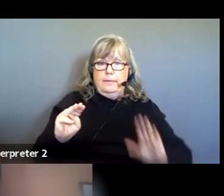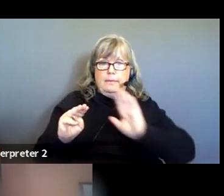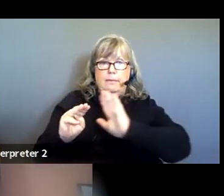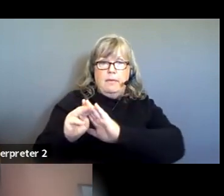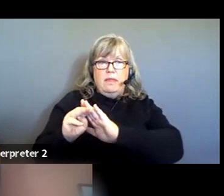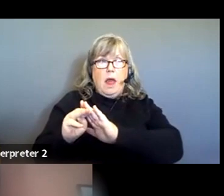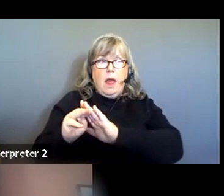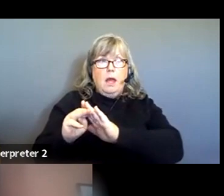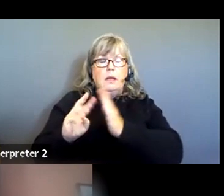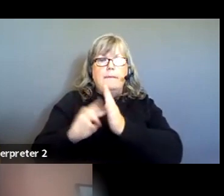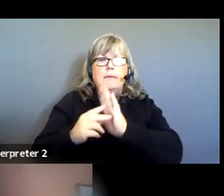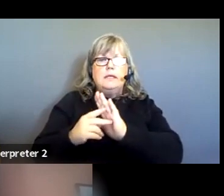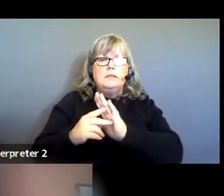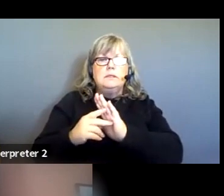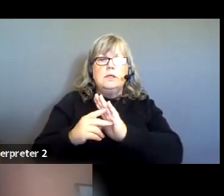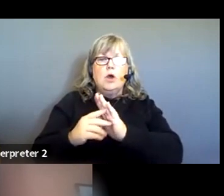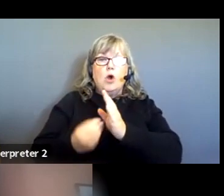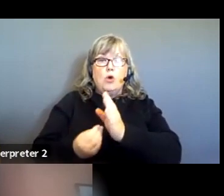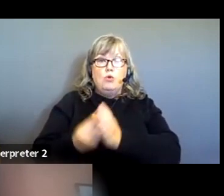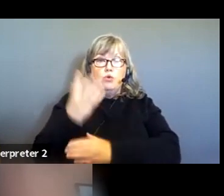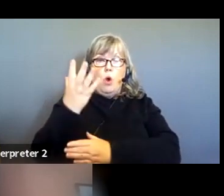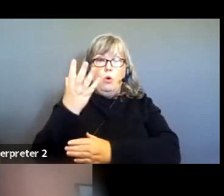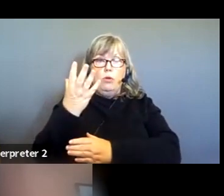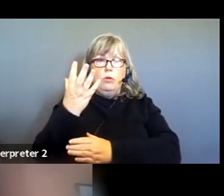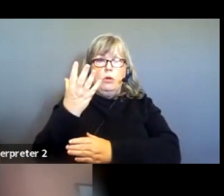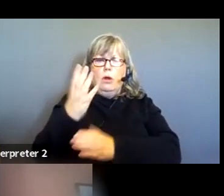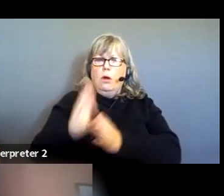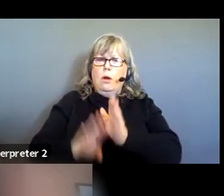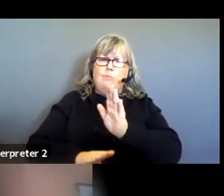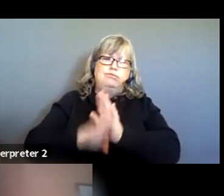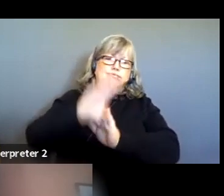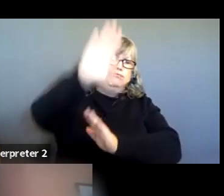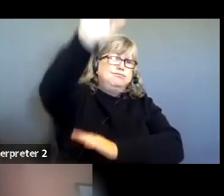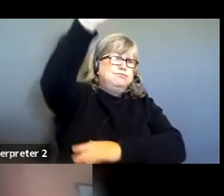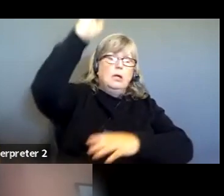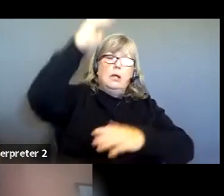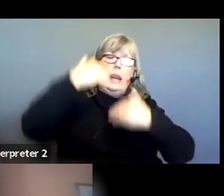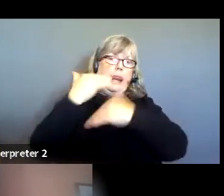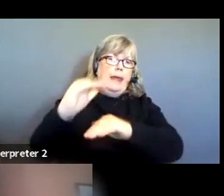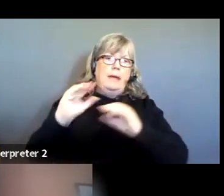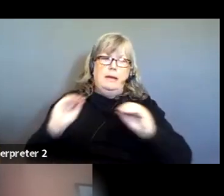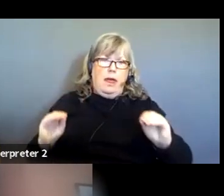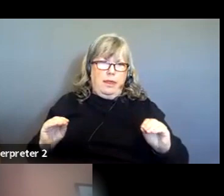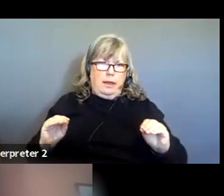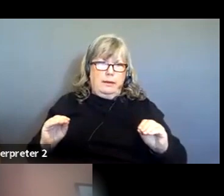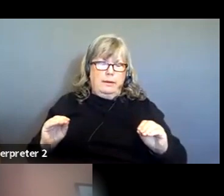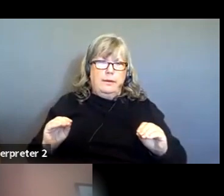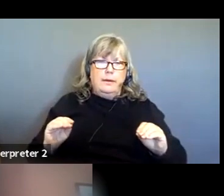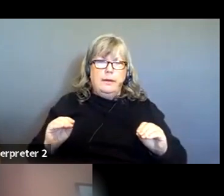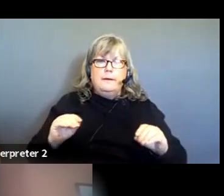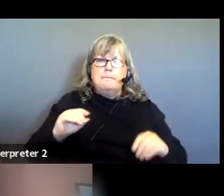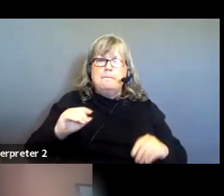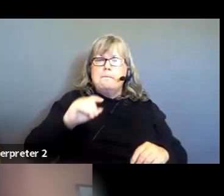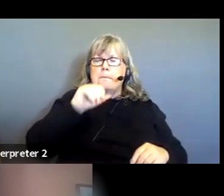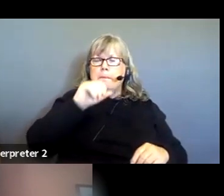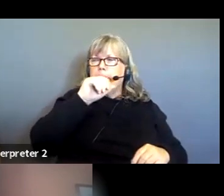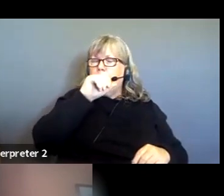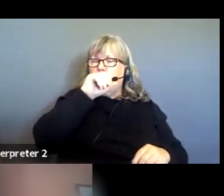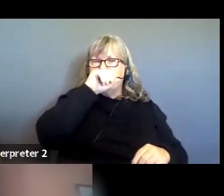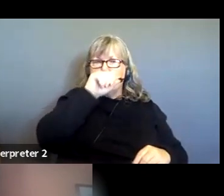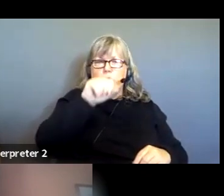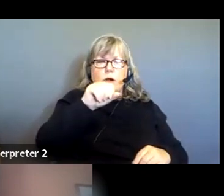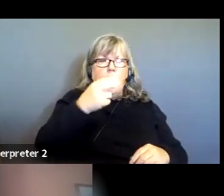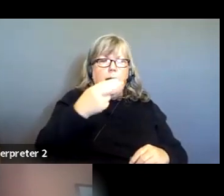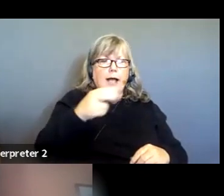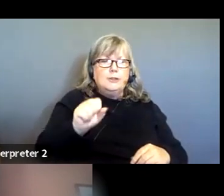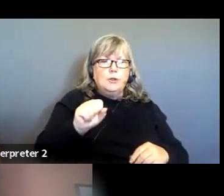That, call it what it is, right? I mean, it is. I love the experiment that we did in high school.